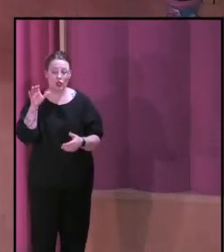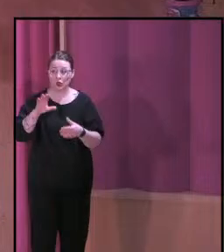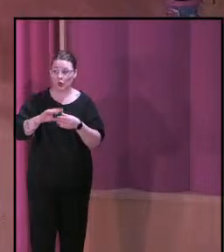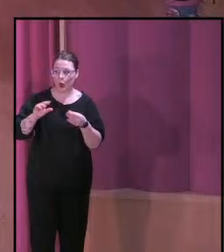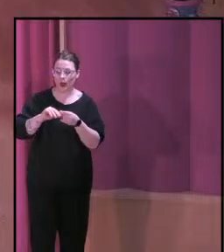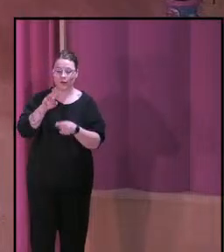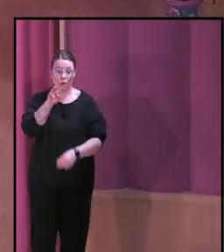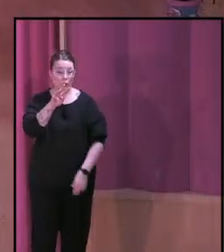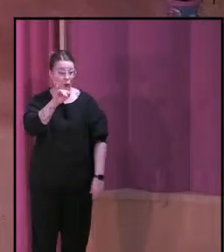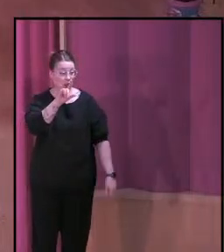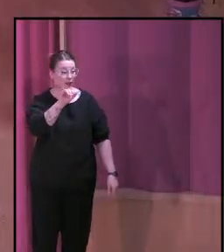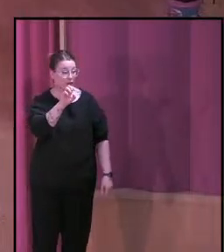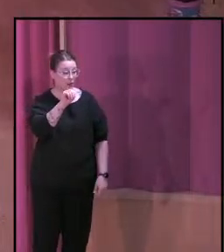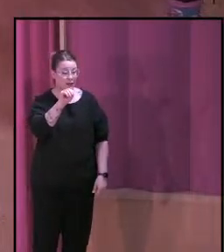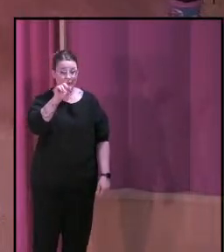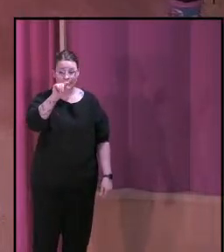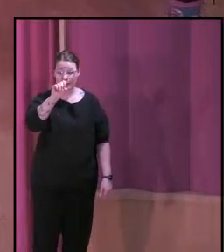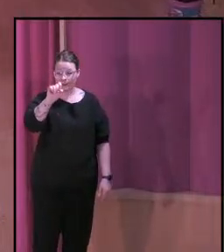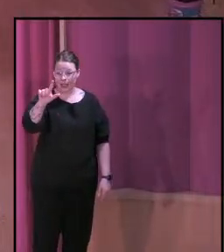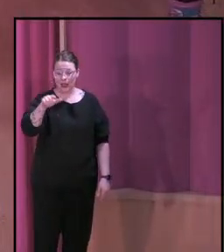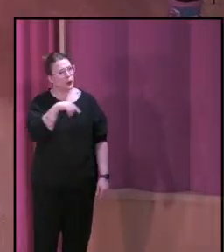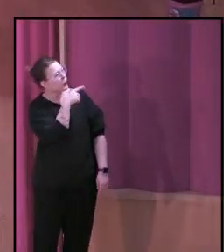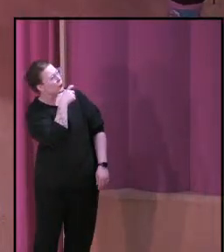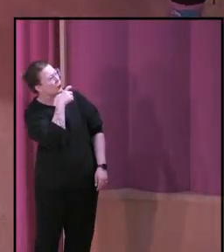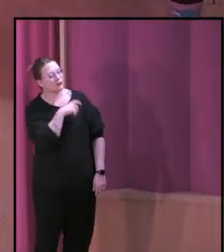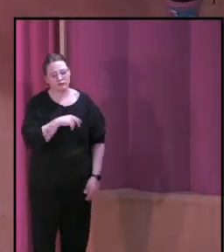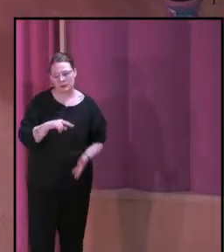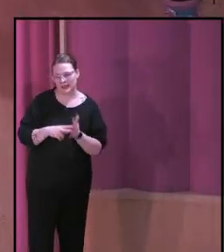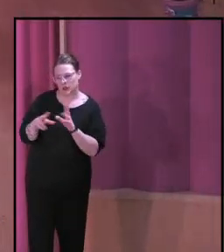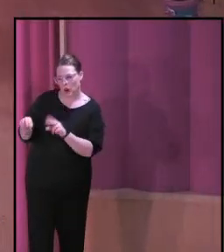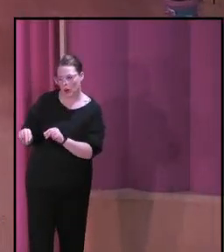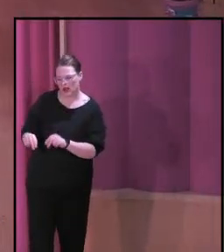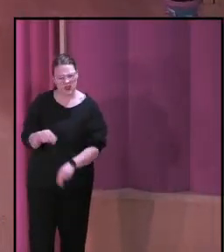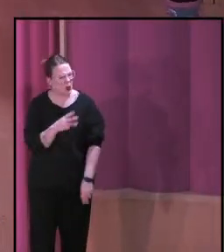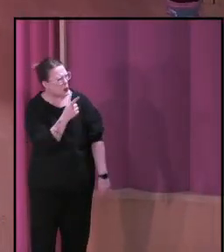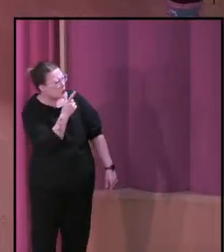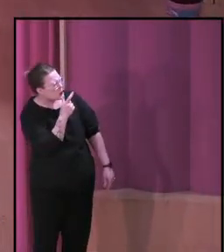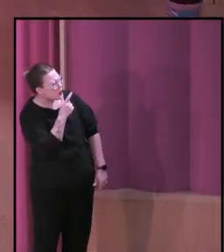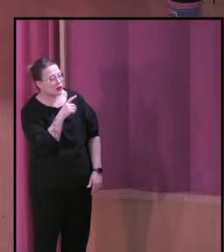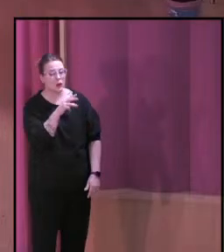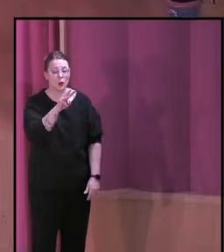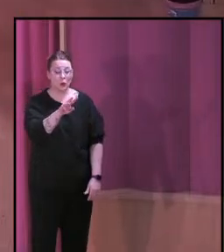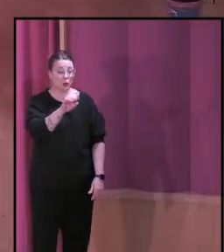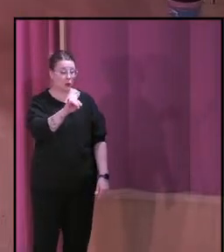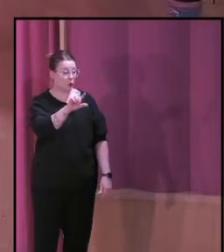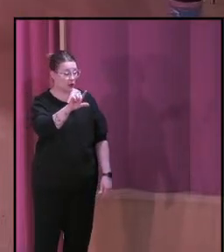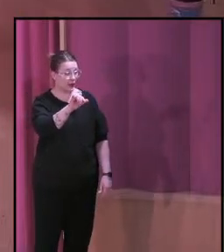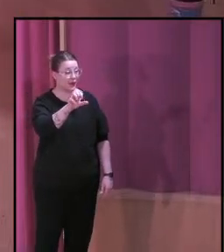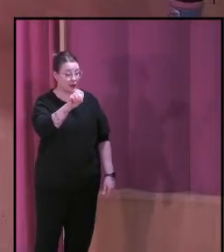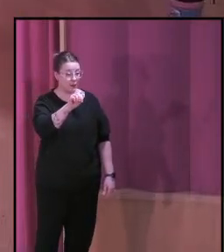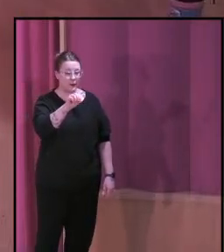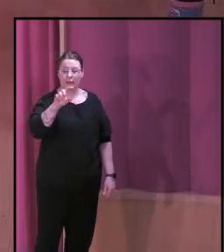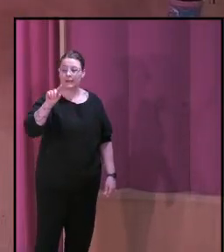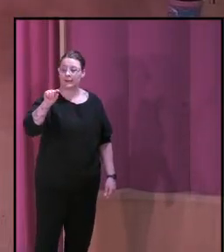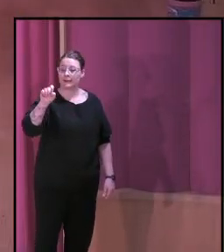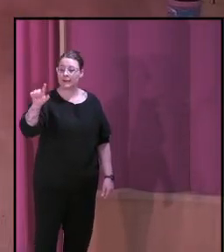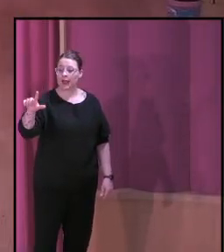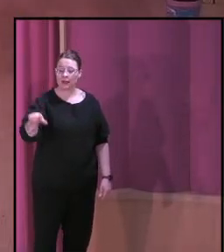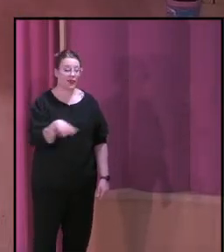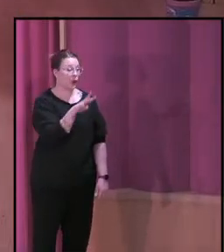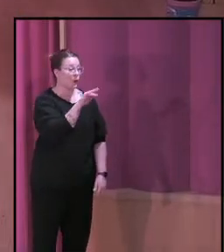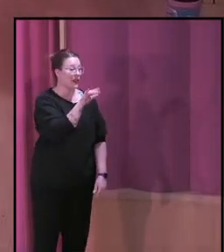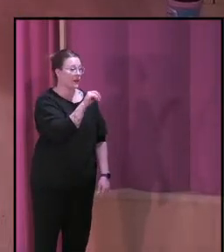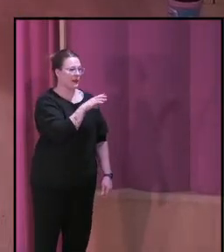Tell? Who? Yeah, that's a no. That's okay. William Tell? Yeah, his name is William Tell, like a William and a